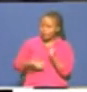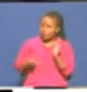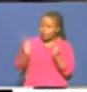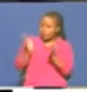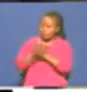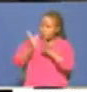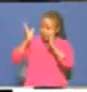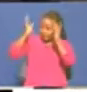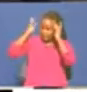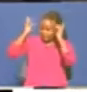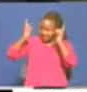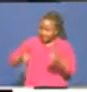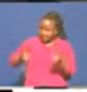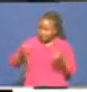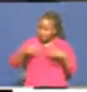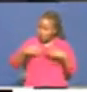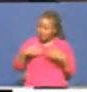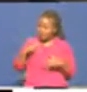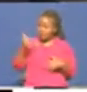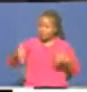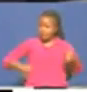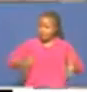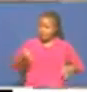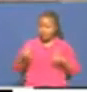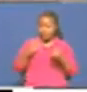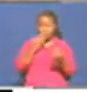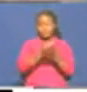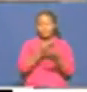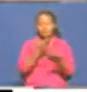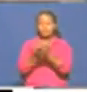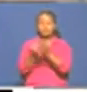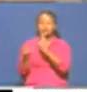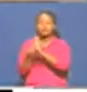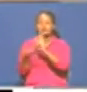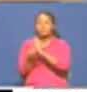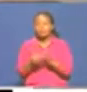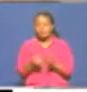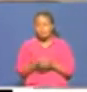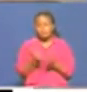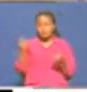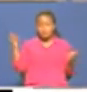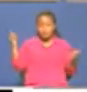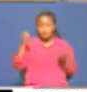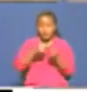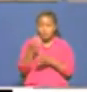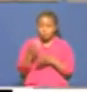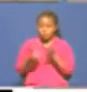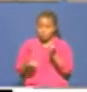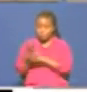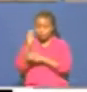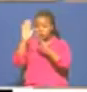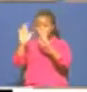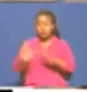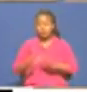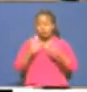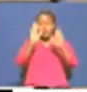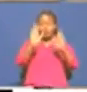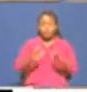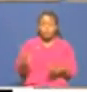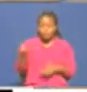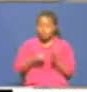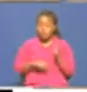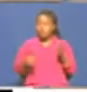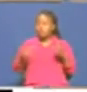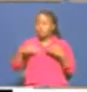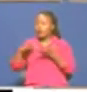you will not regret. Karibu sana. Thank you so much. The purpose of launching the campaign is to popularize the sport, especially after the